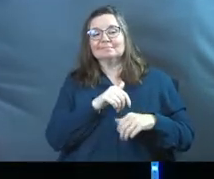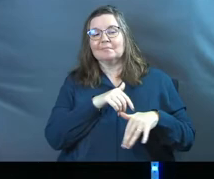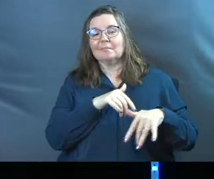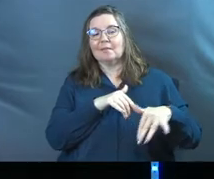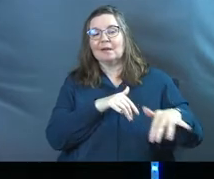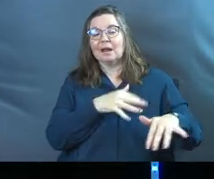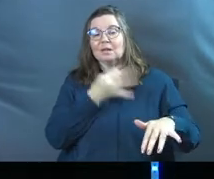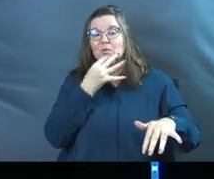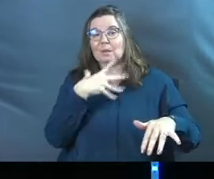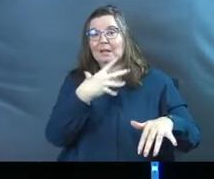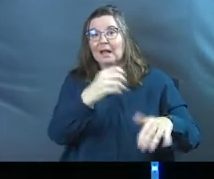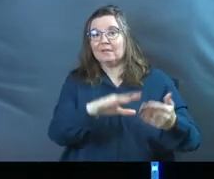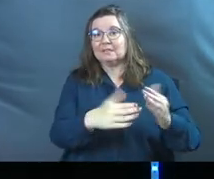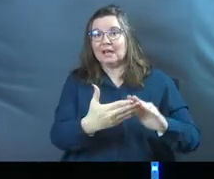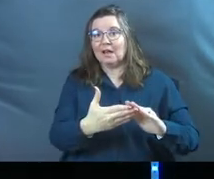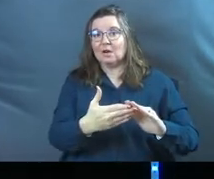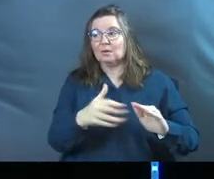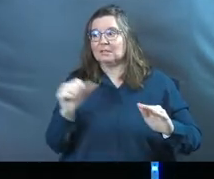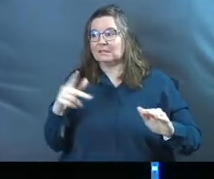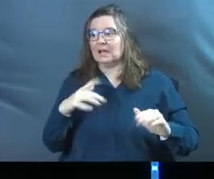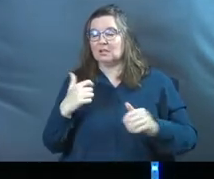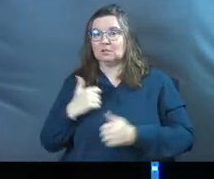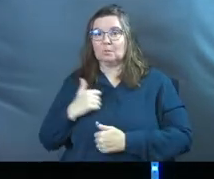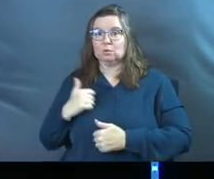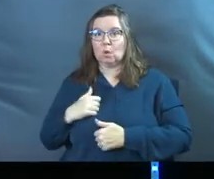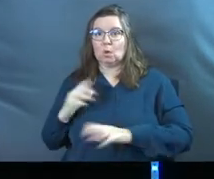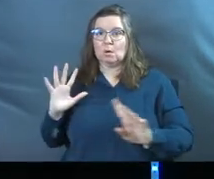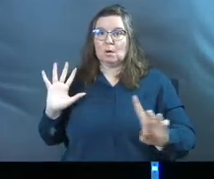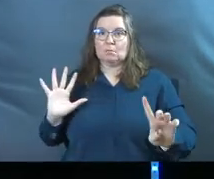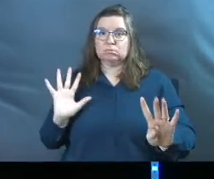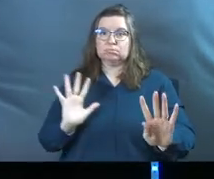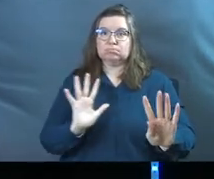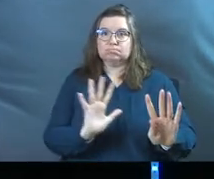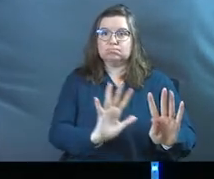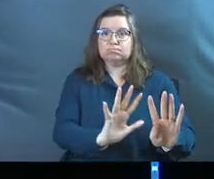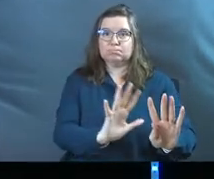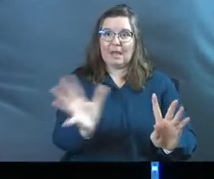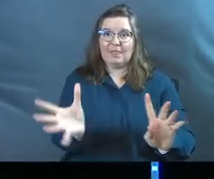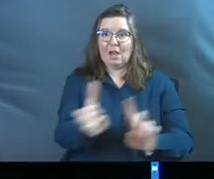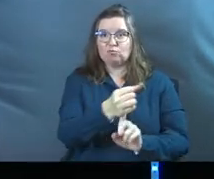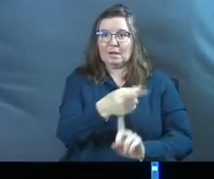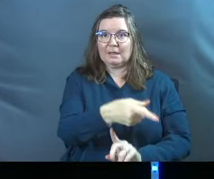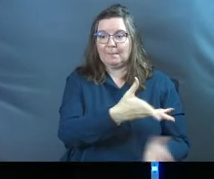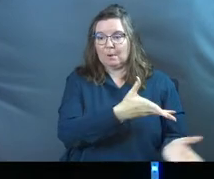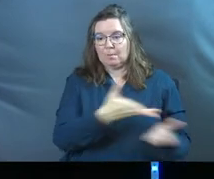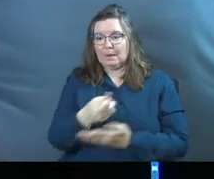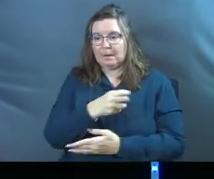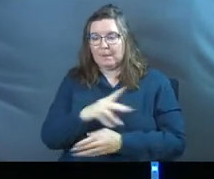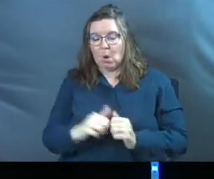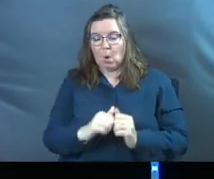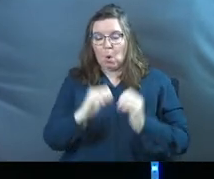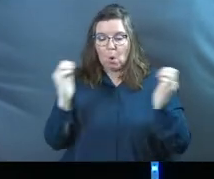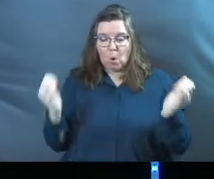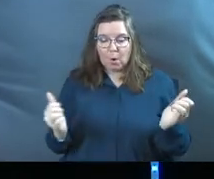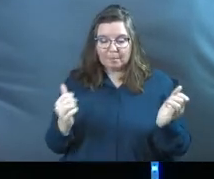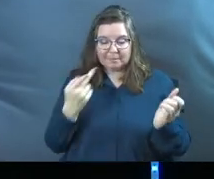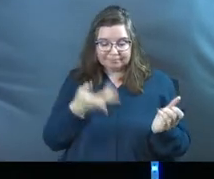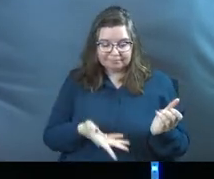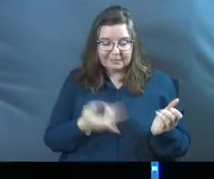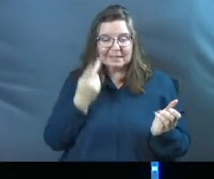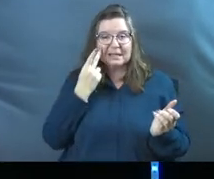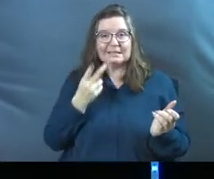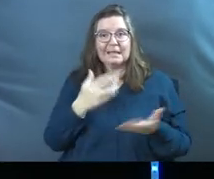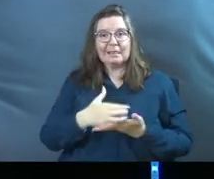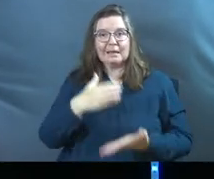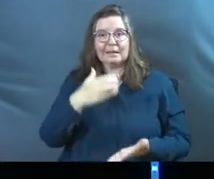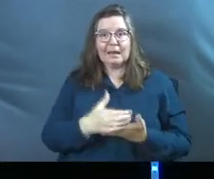long enough. As soon as they get out of town, he sends a group of soldiers after him. And the soldiers arrest them all, bring them back, open up their sacks. And there's the